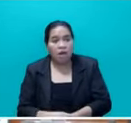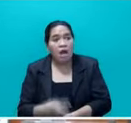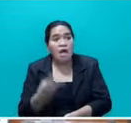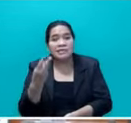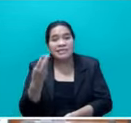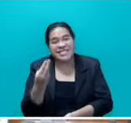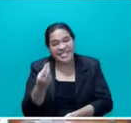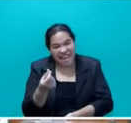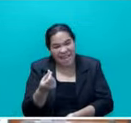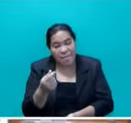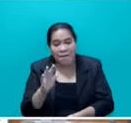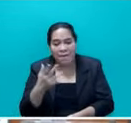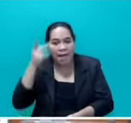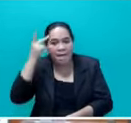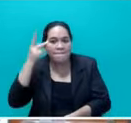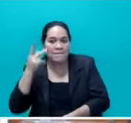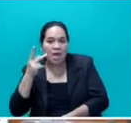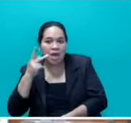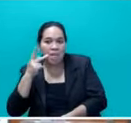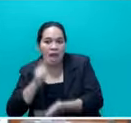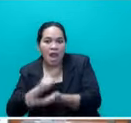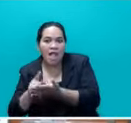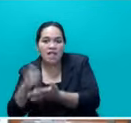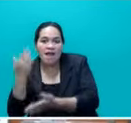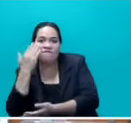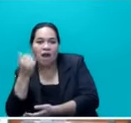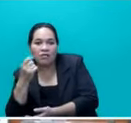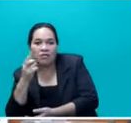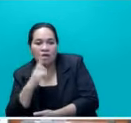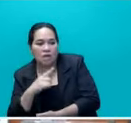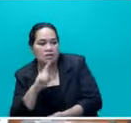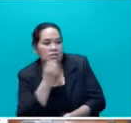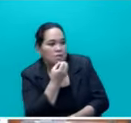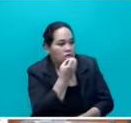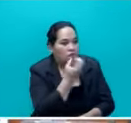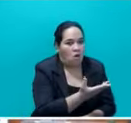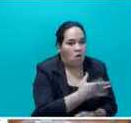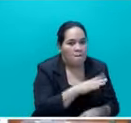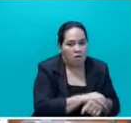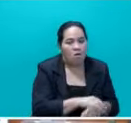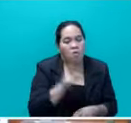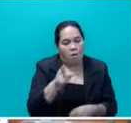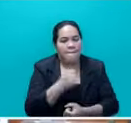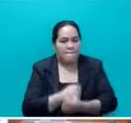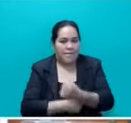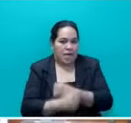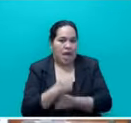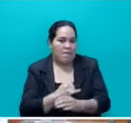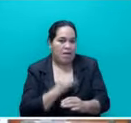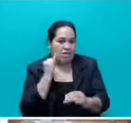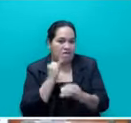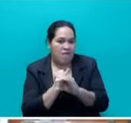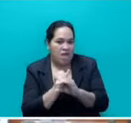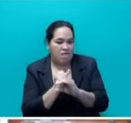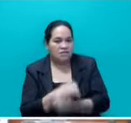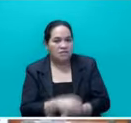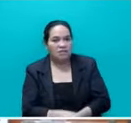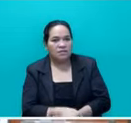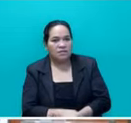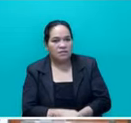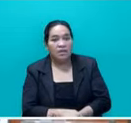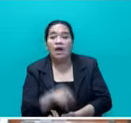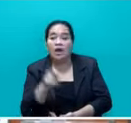may have a parent that may find out about it and then report the matter. It is an offense. And the person will